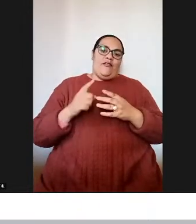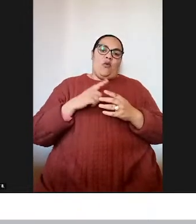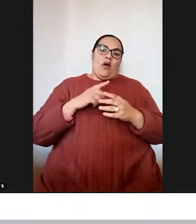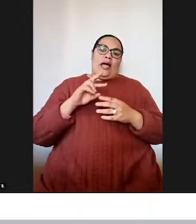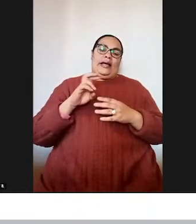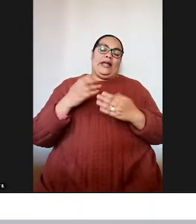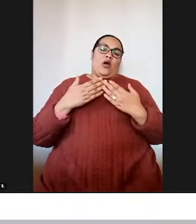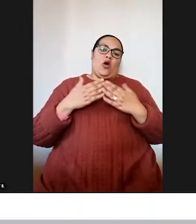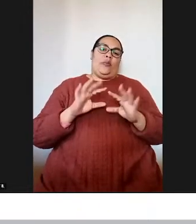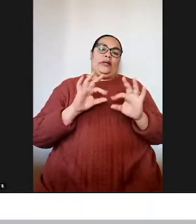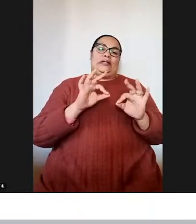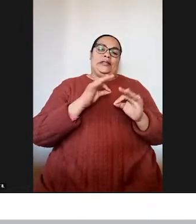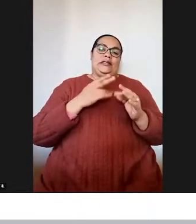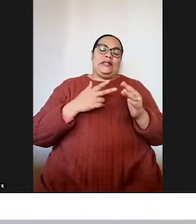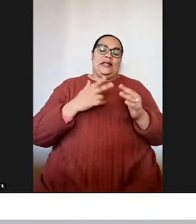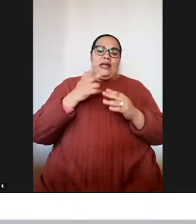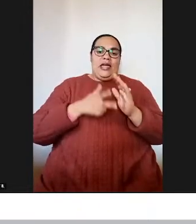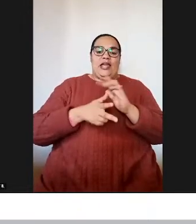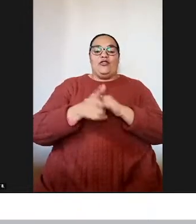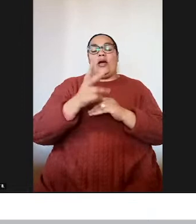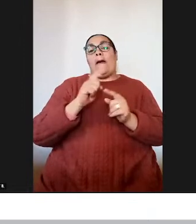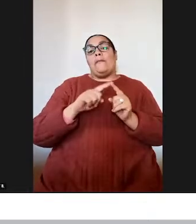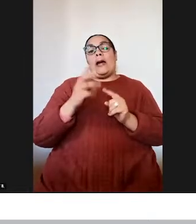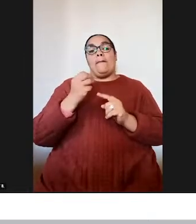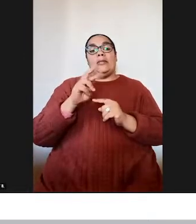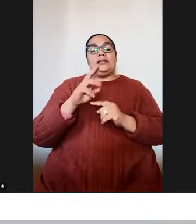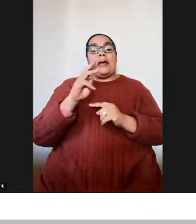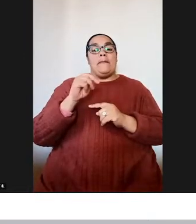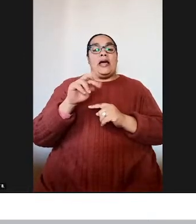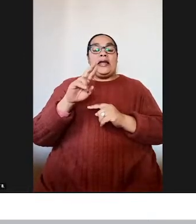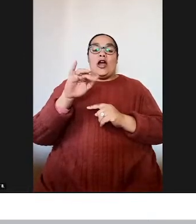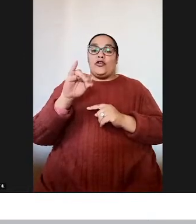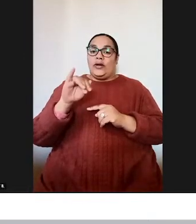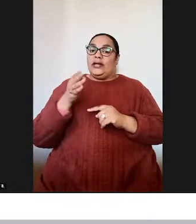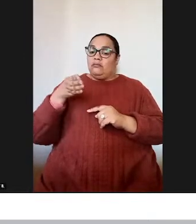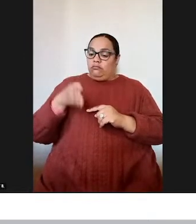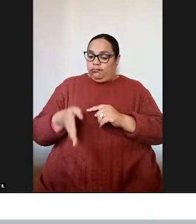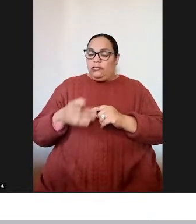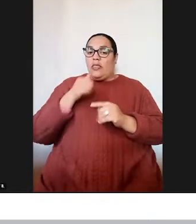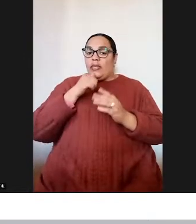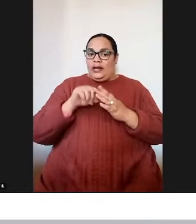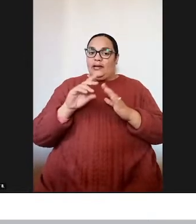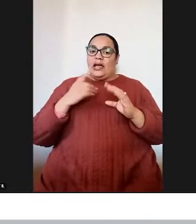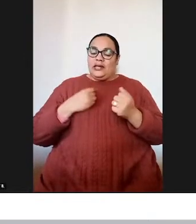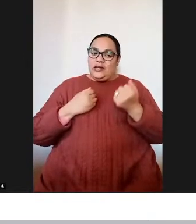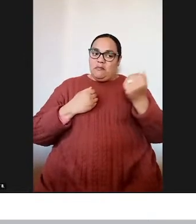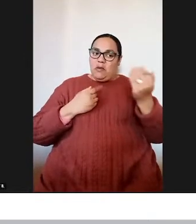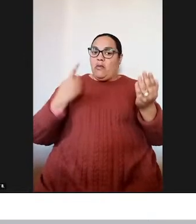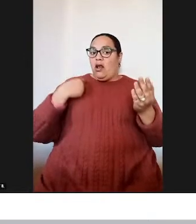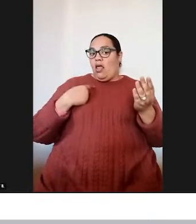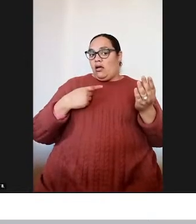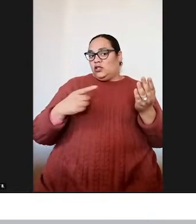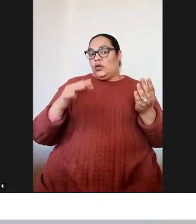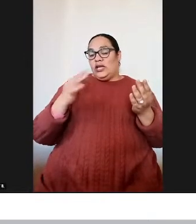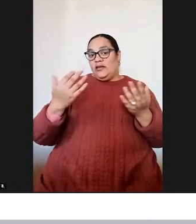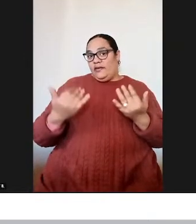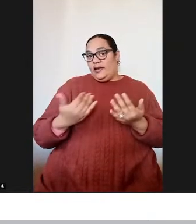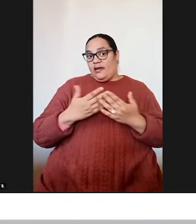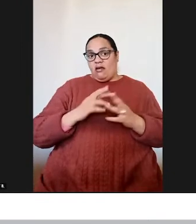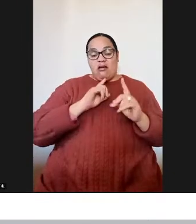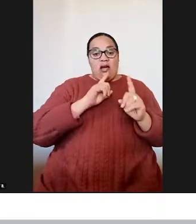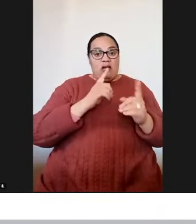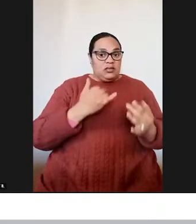of that entrance. But Mr. Manari is here, and I did forward that letter to him last week. So if he's in a position to